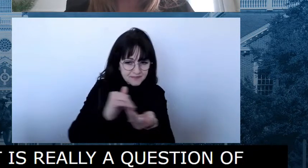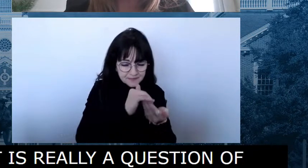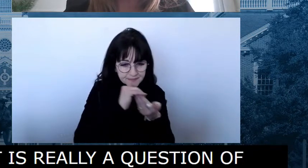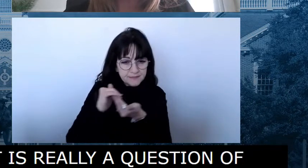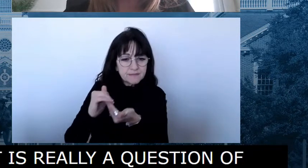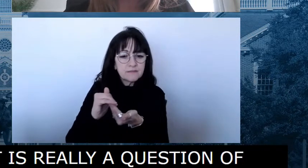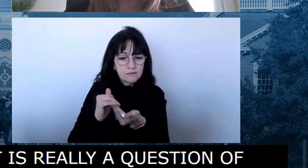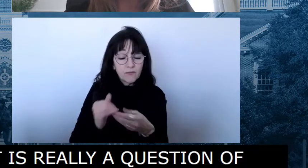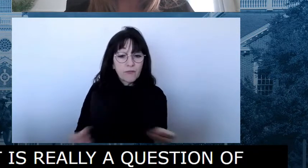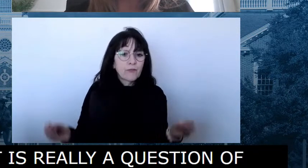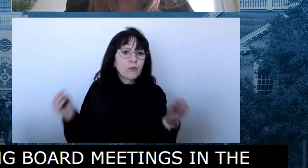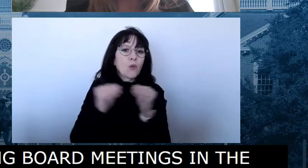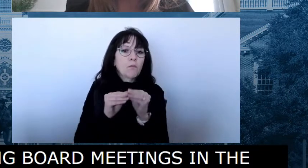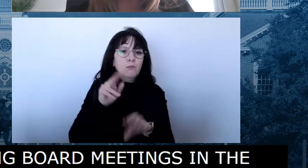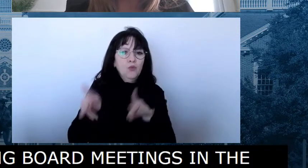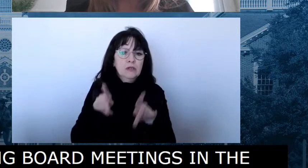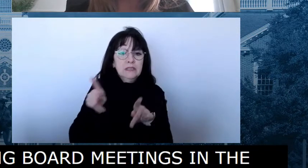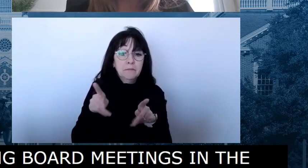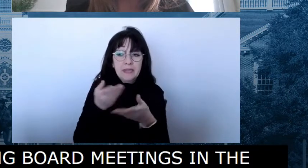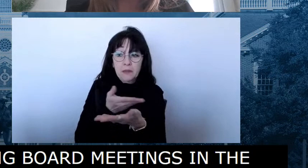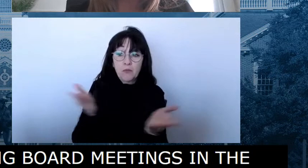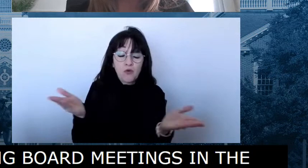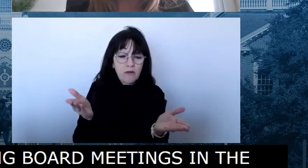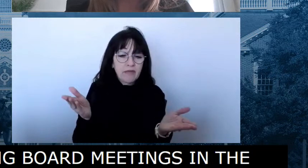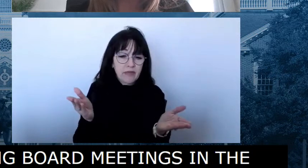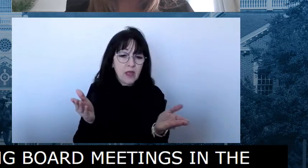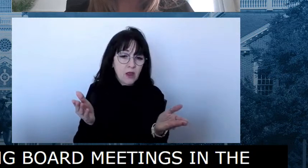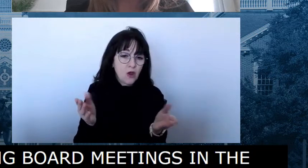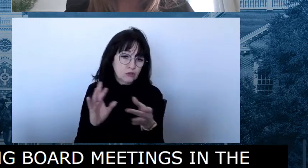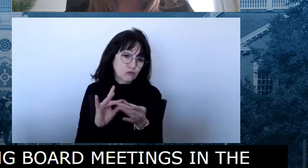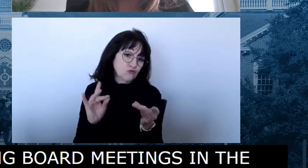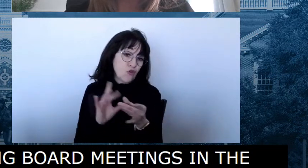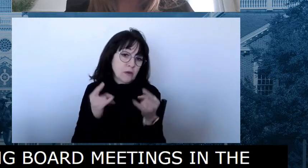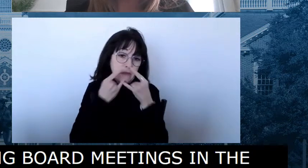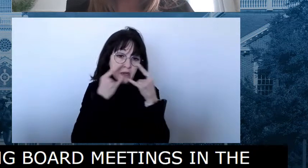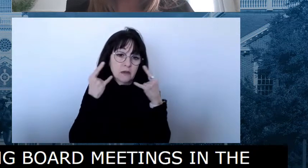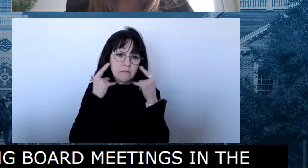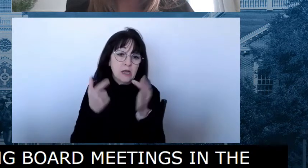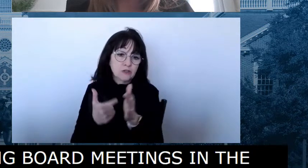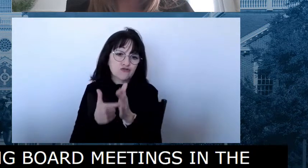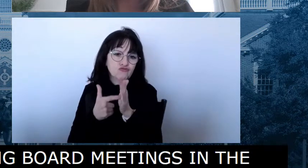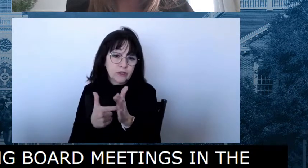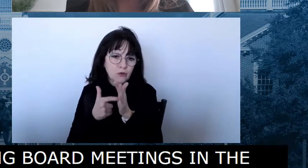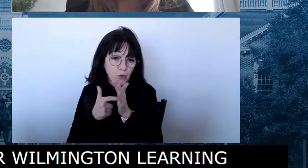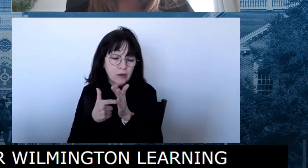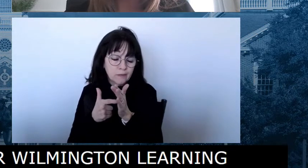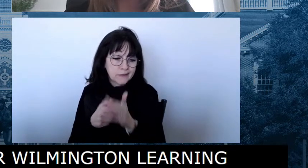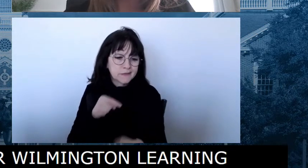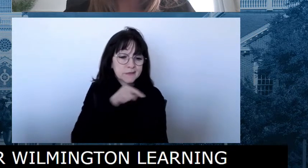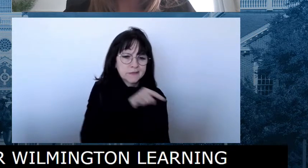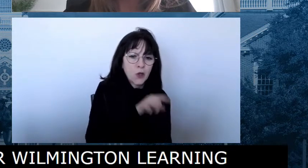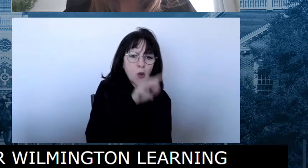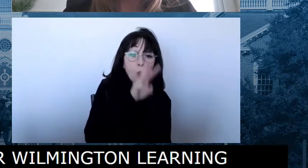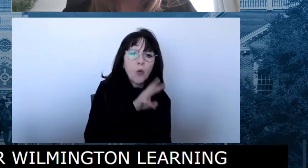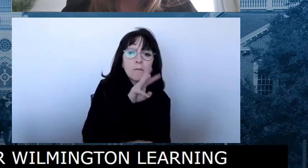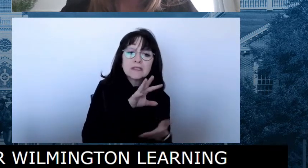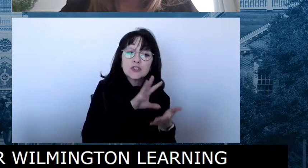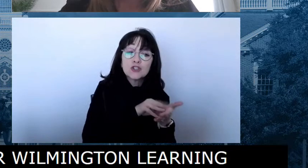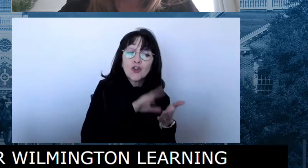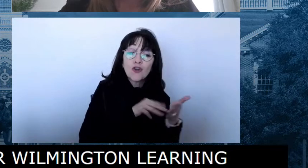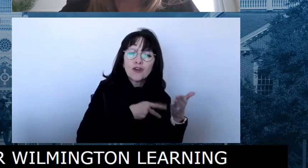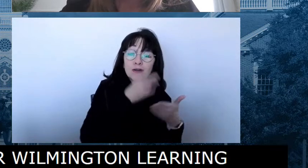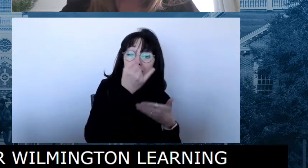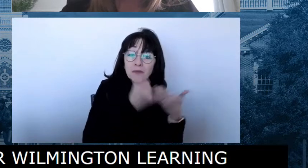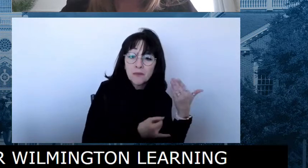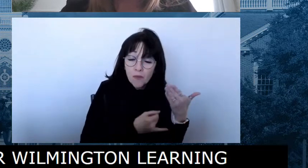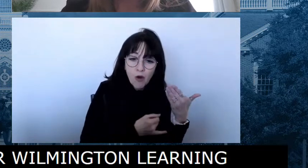more people there to talk about mask requirements than to talk about our Wilmington Learning Collaborative. And so some of that gets